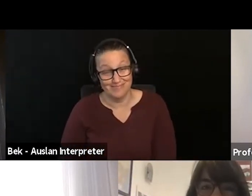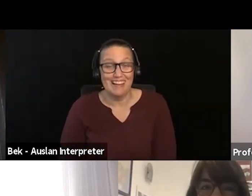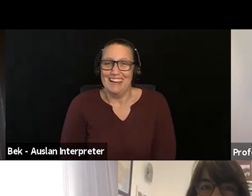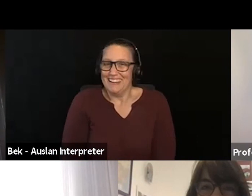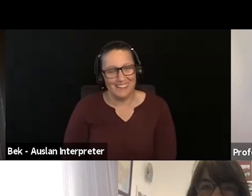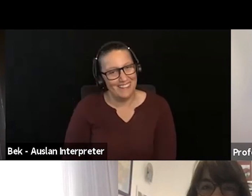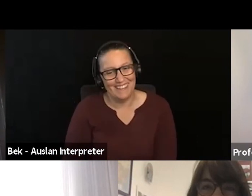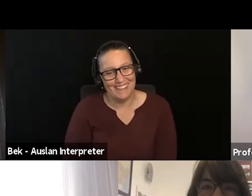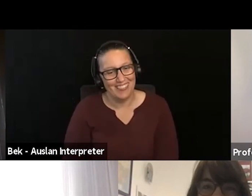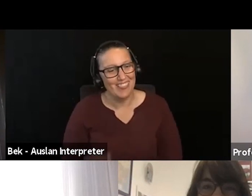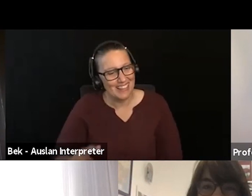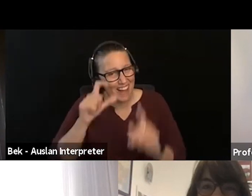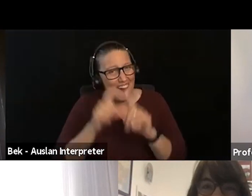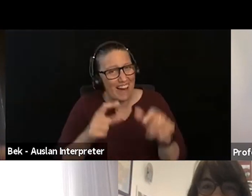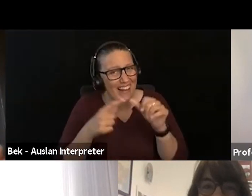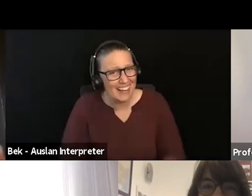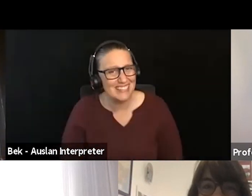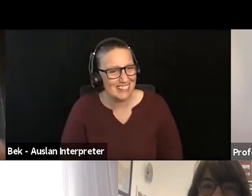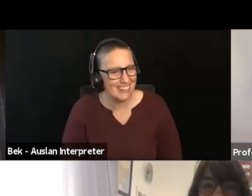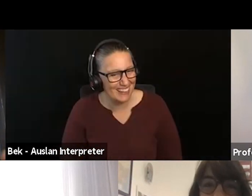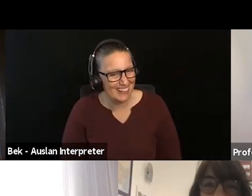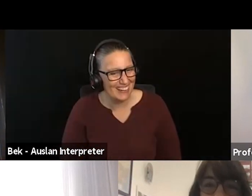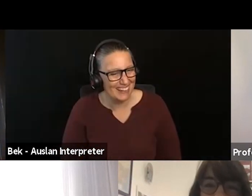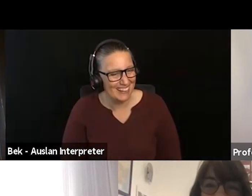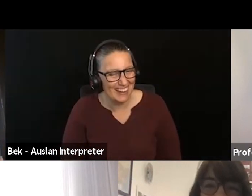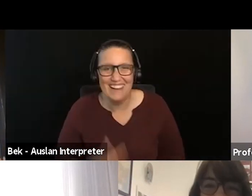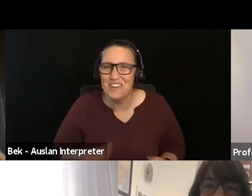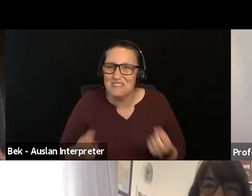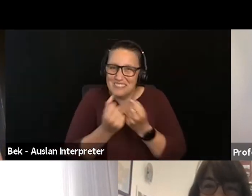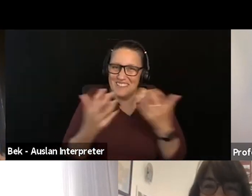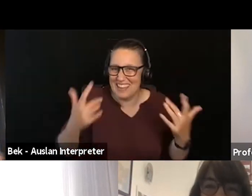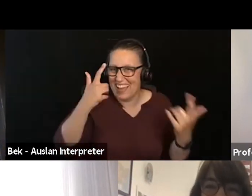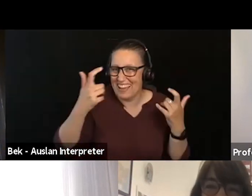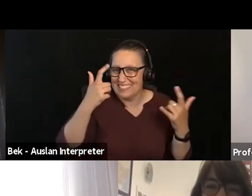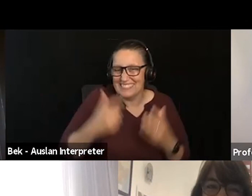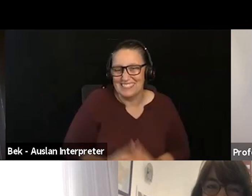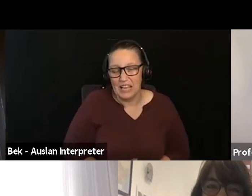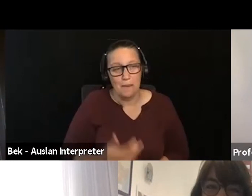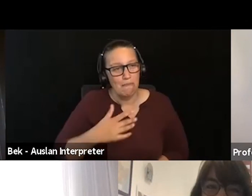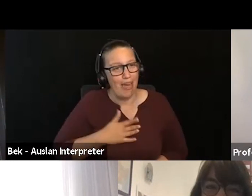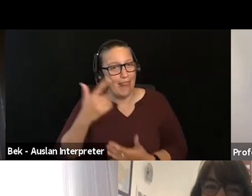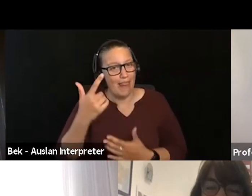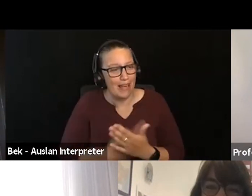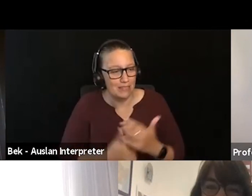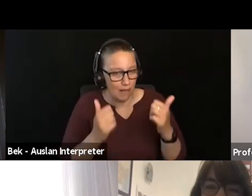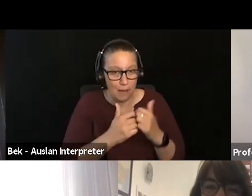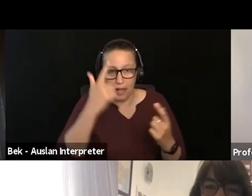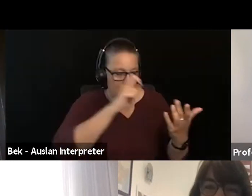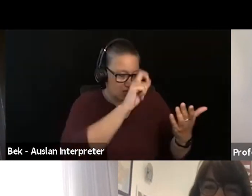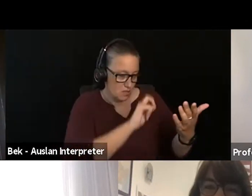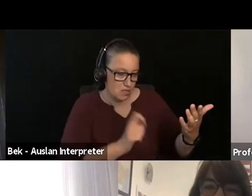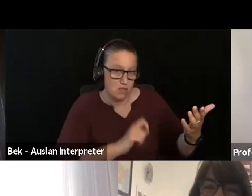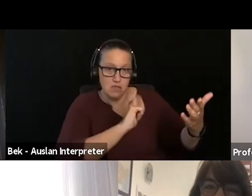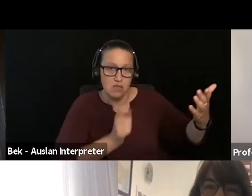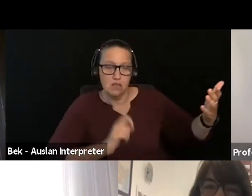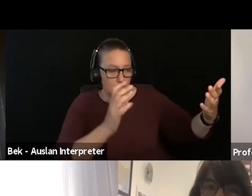It's really hard to answer, Michael, because I think we've got so many ideas, and I know it's like my list of paper ideas builds every single day.